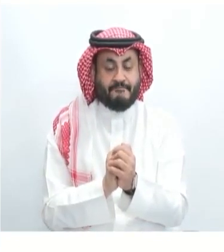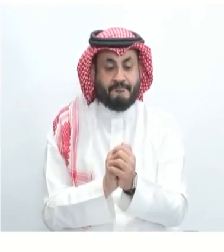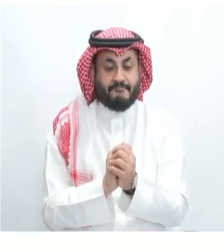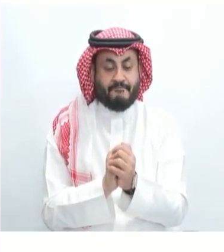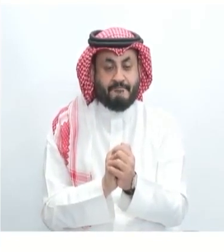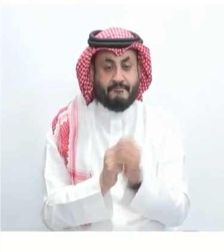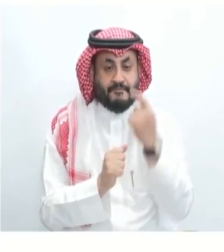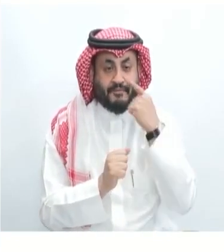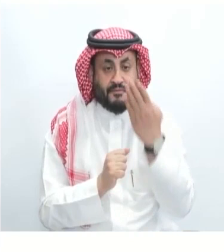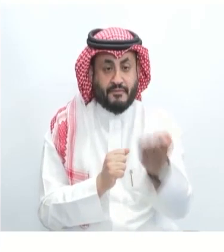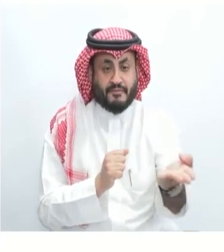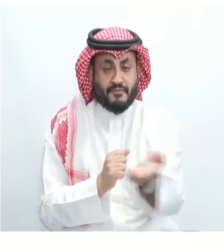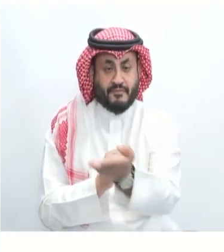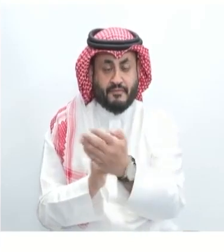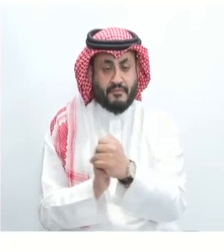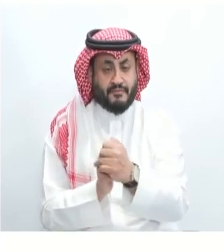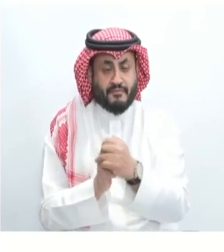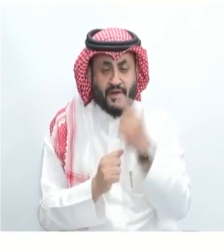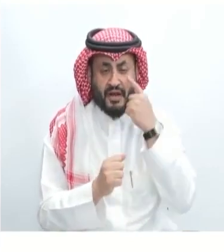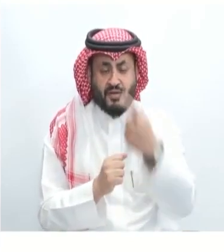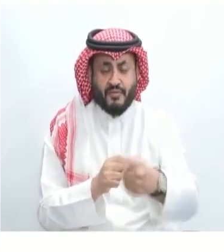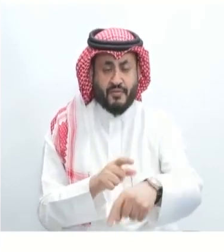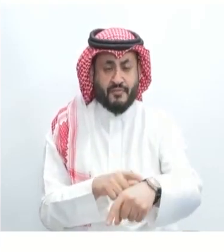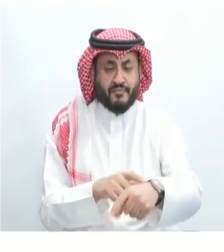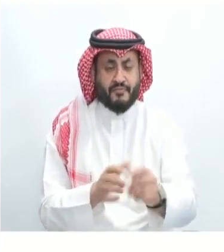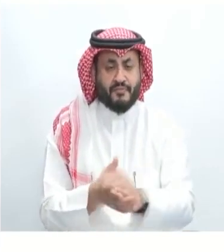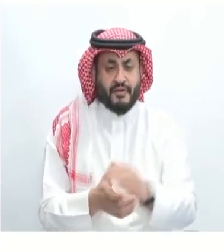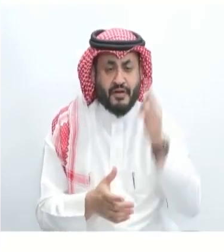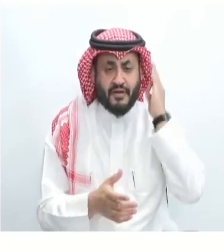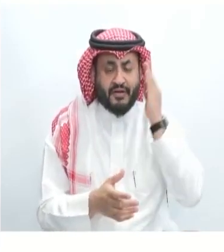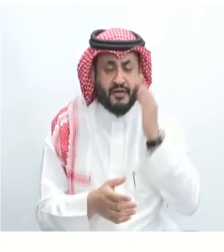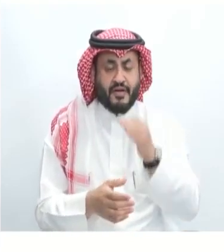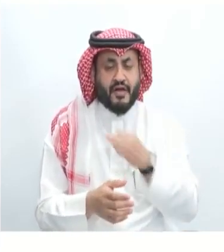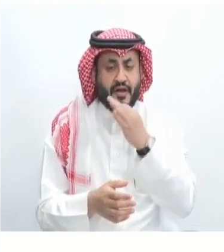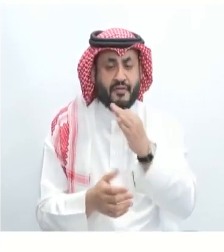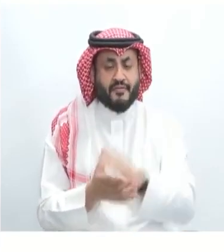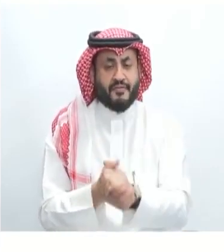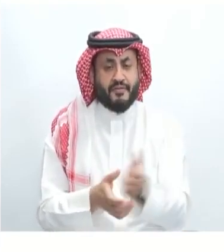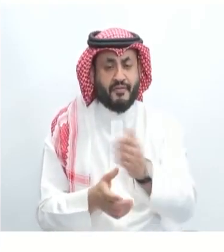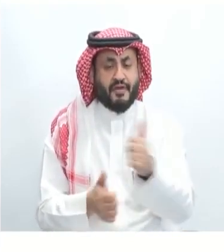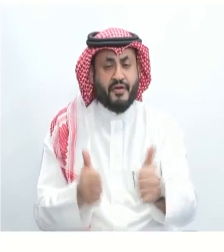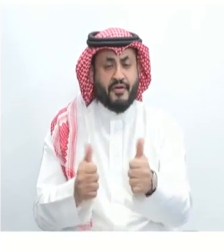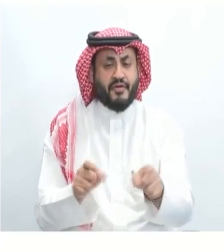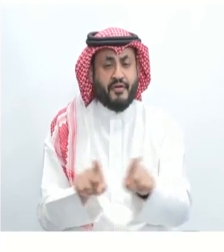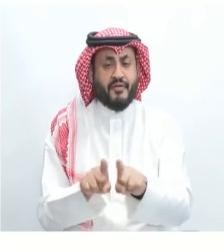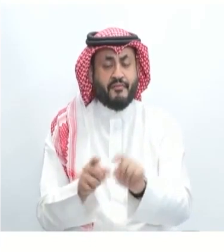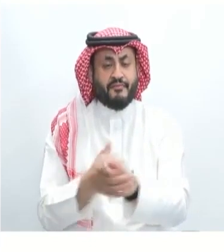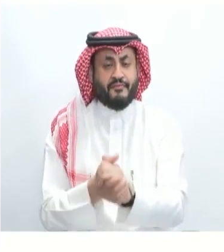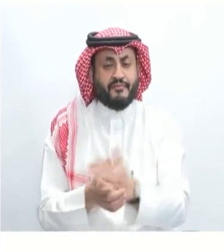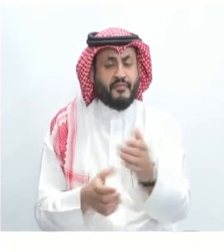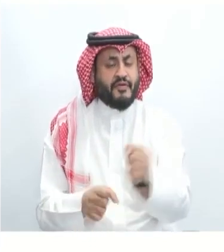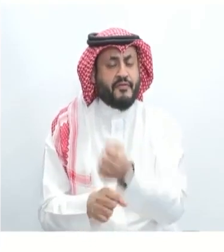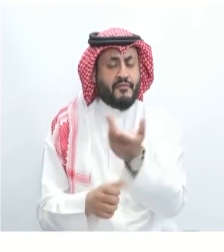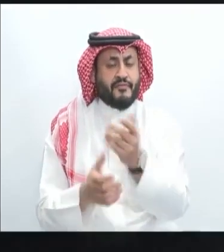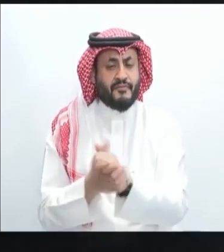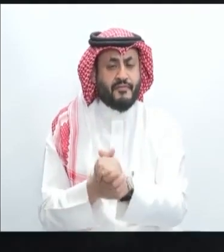Now on page 74, finding out times, listen and practice, then test a partner. So what we're going to